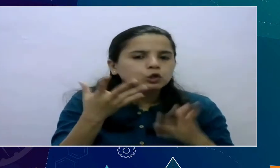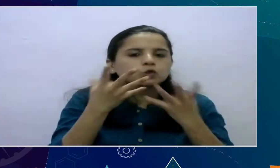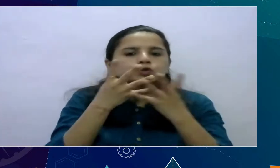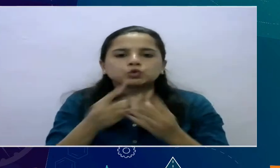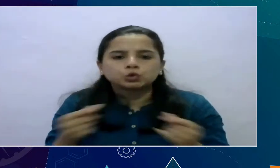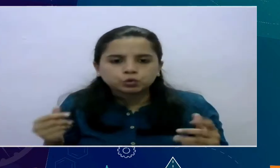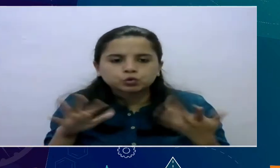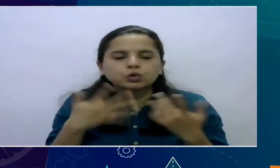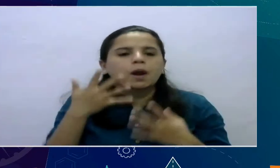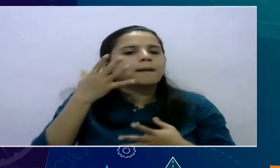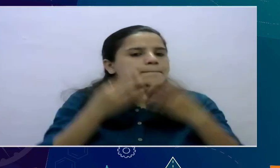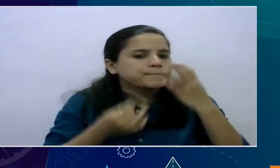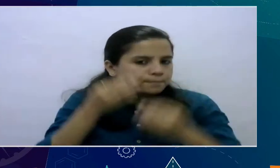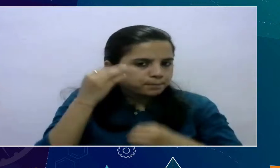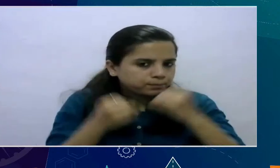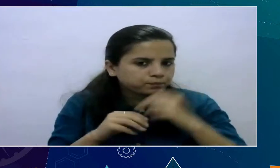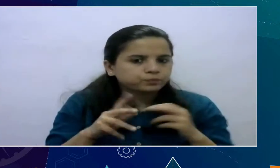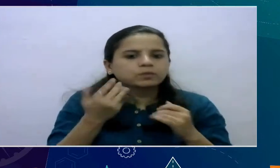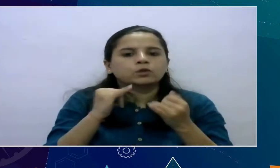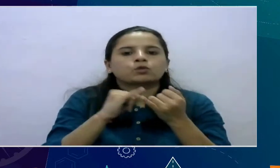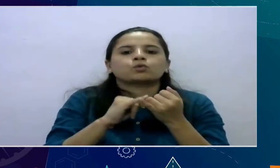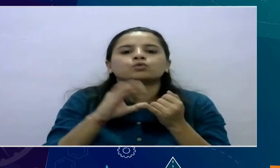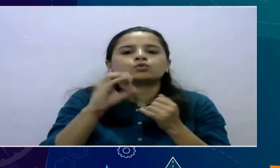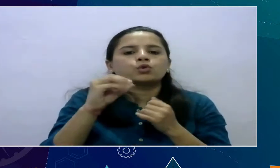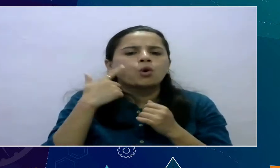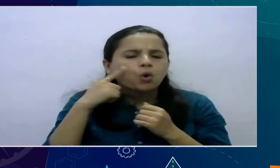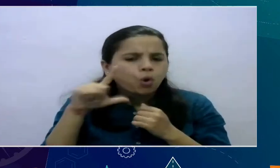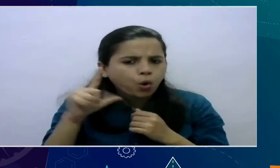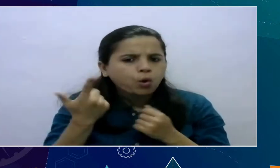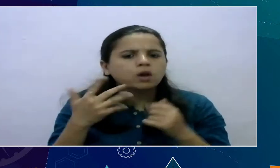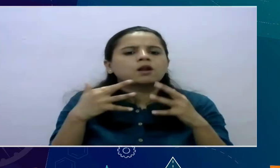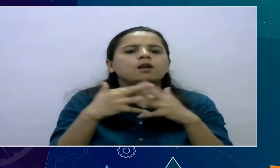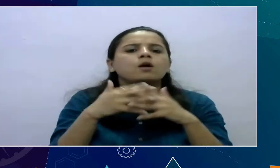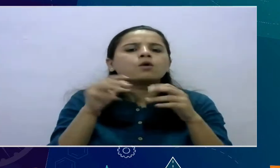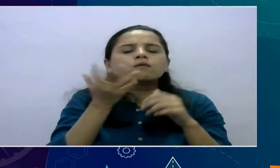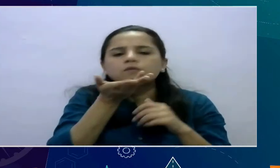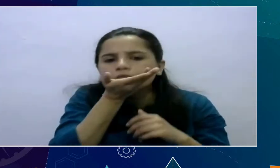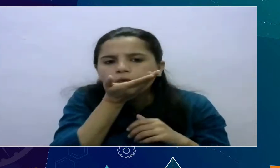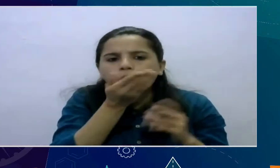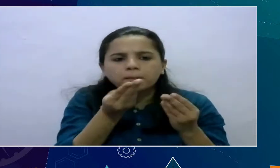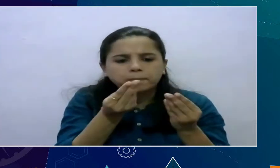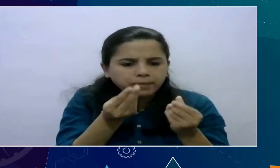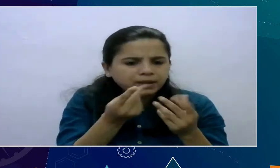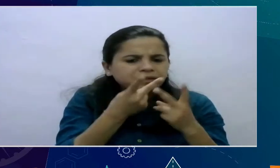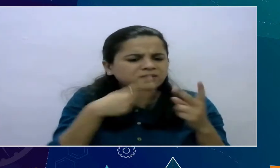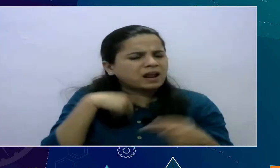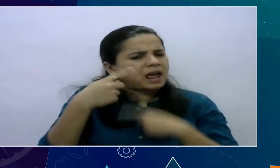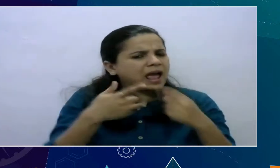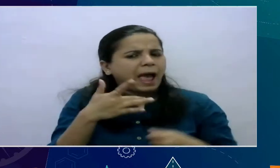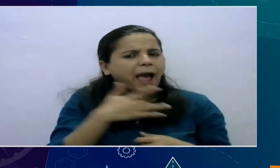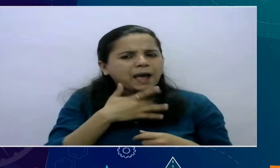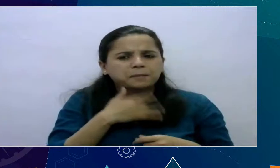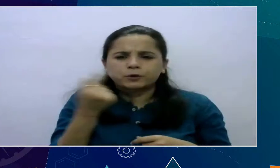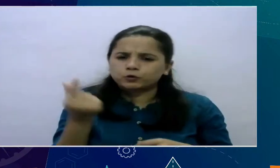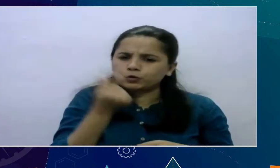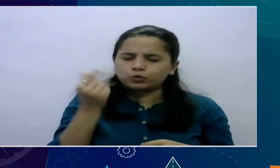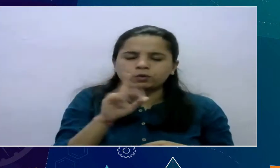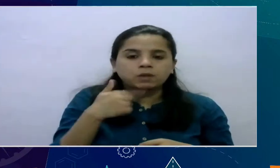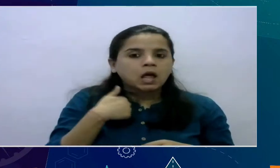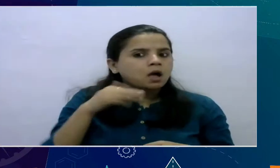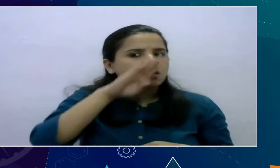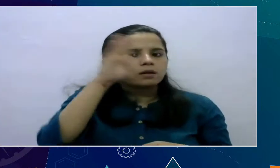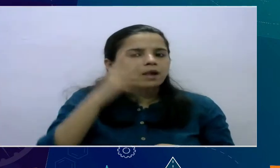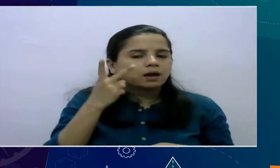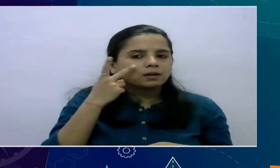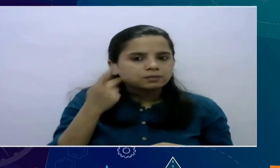milk, soil and water, these are common type of mixtures that we come across every day in our day-to-day life, but we had never tried